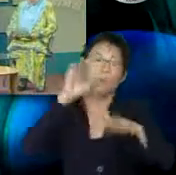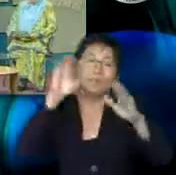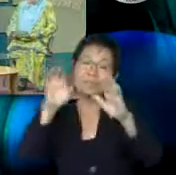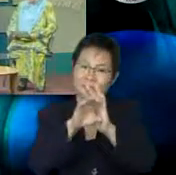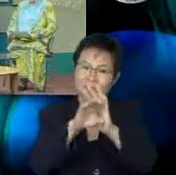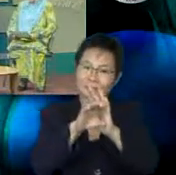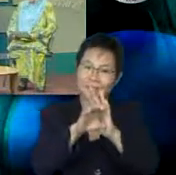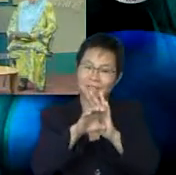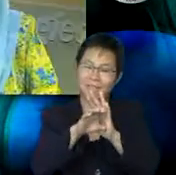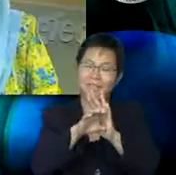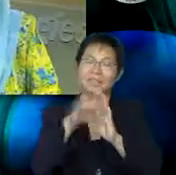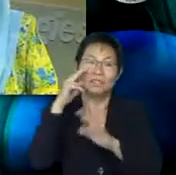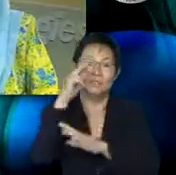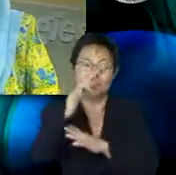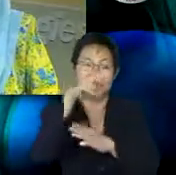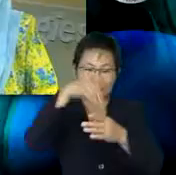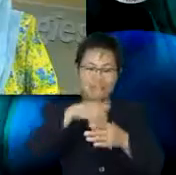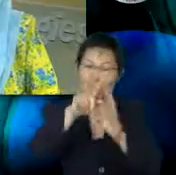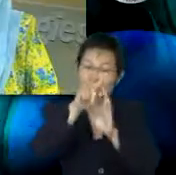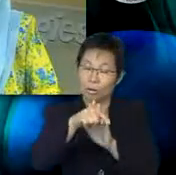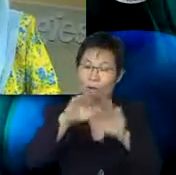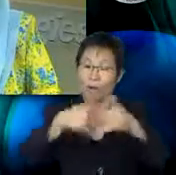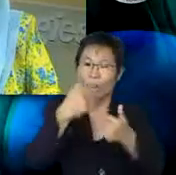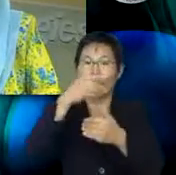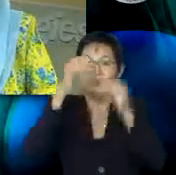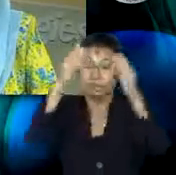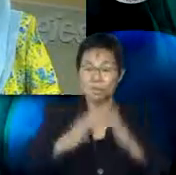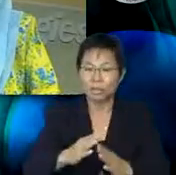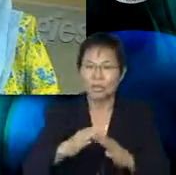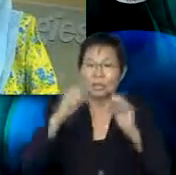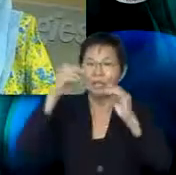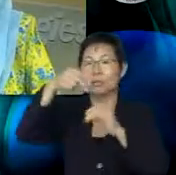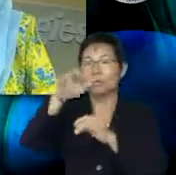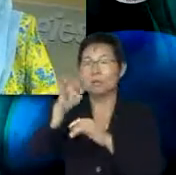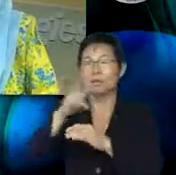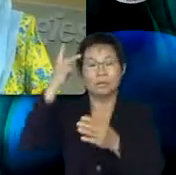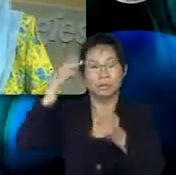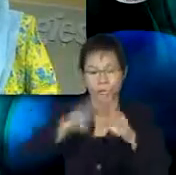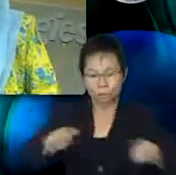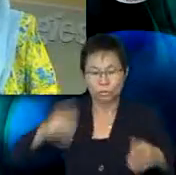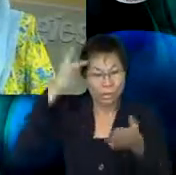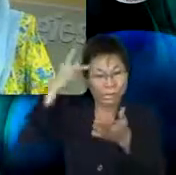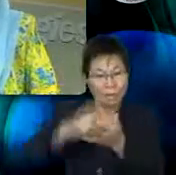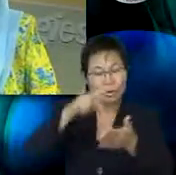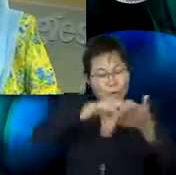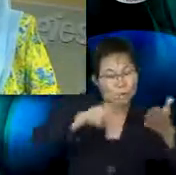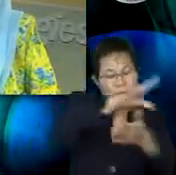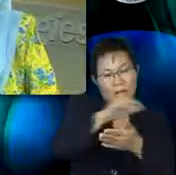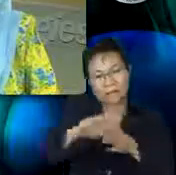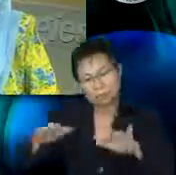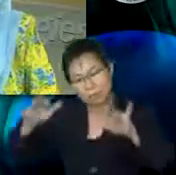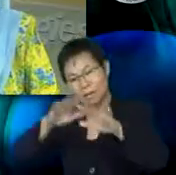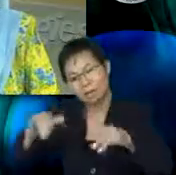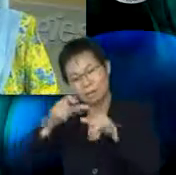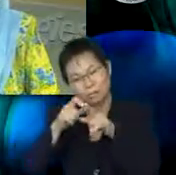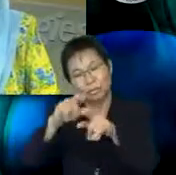pictures. You will see in a moment how Miss Pritam encourages her students to identify, read and spell new